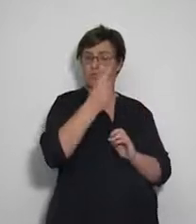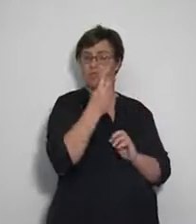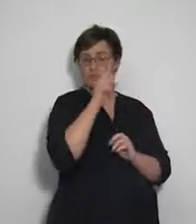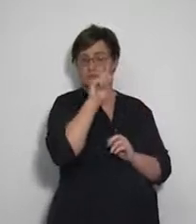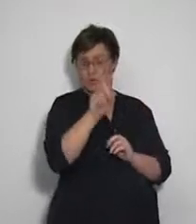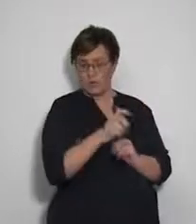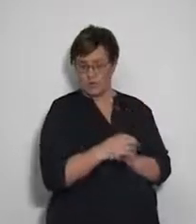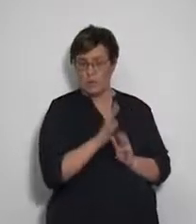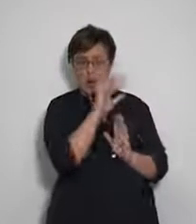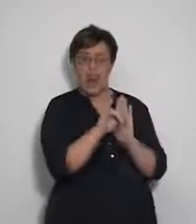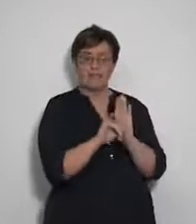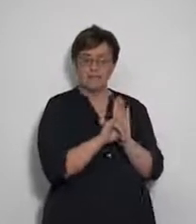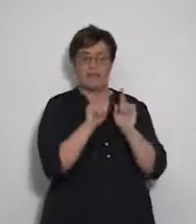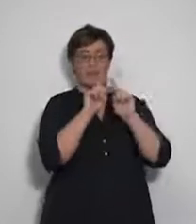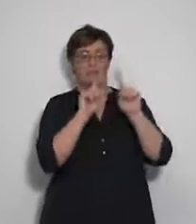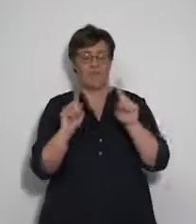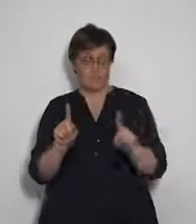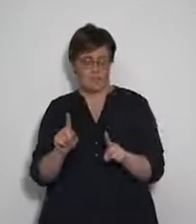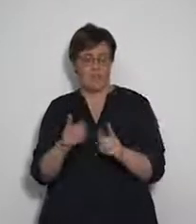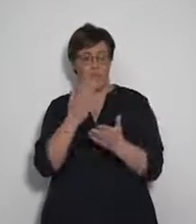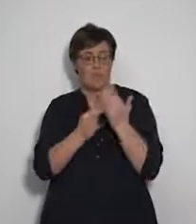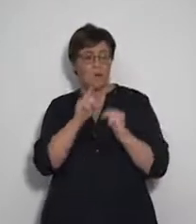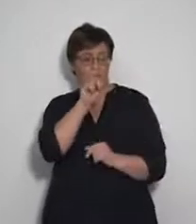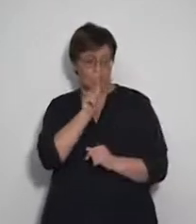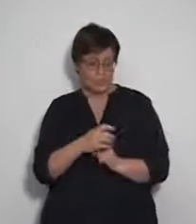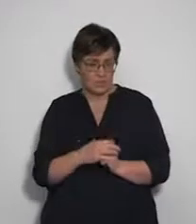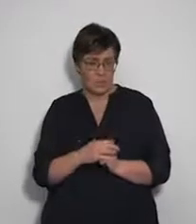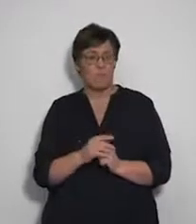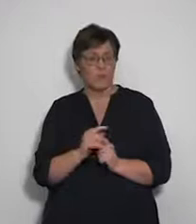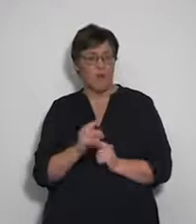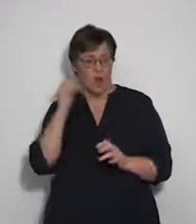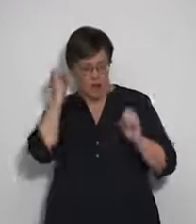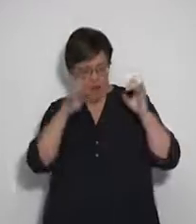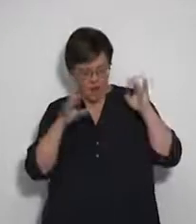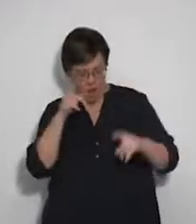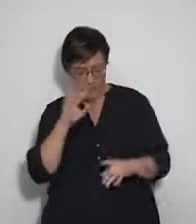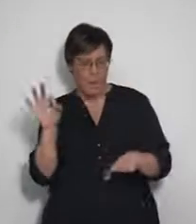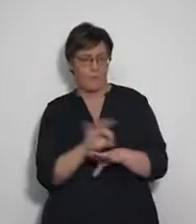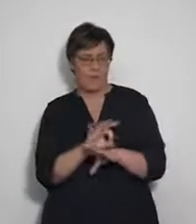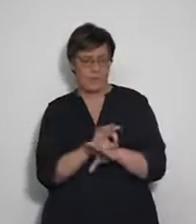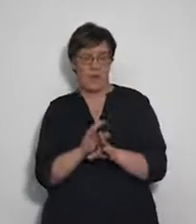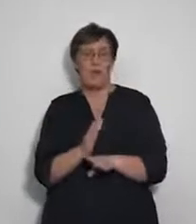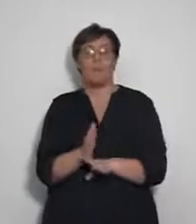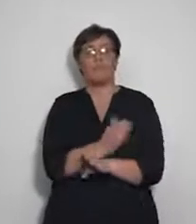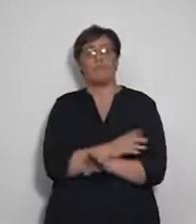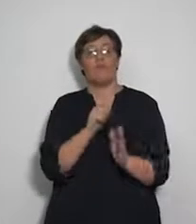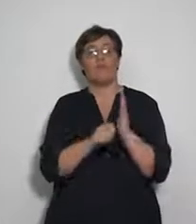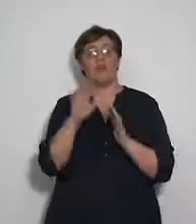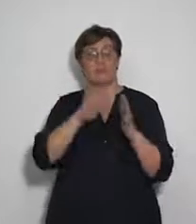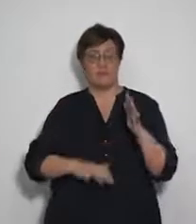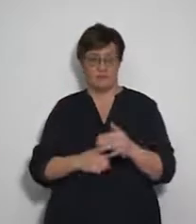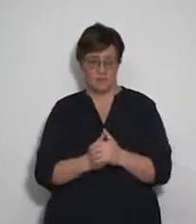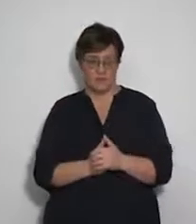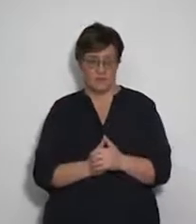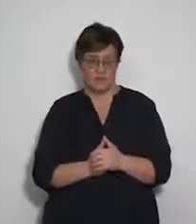well. We identify the different segments or parts of the question, and that we brainstorm in a plan before we get down to writing the